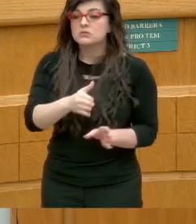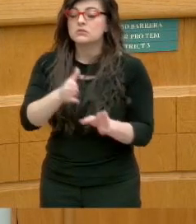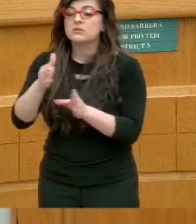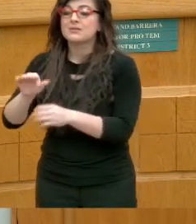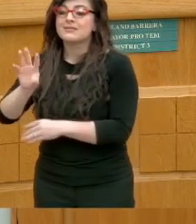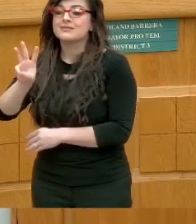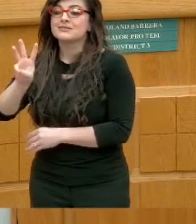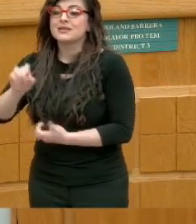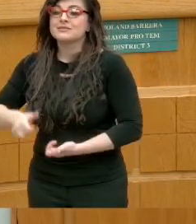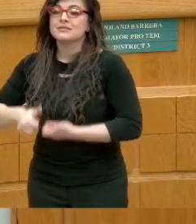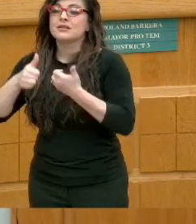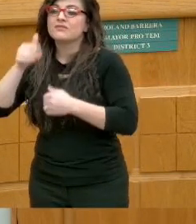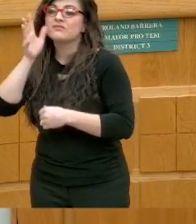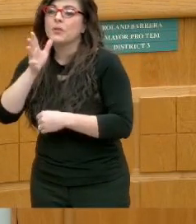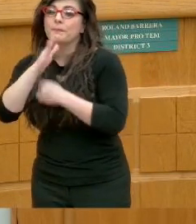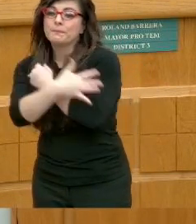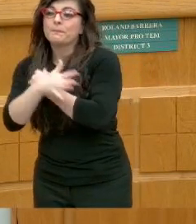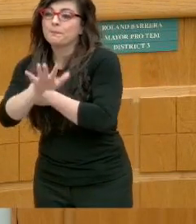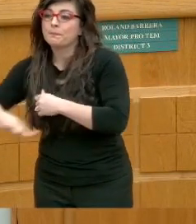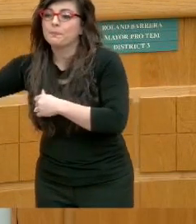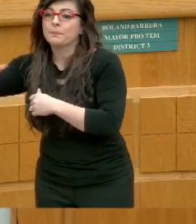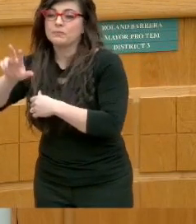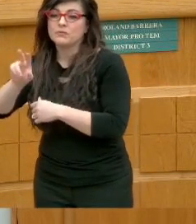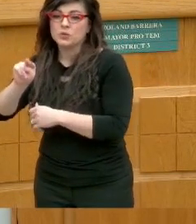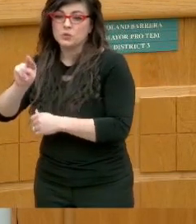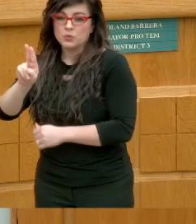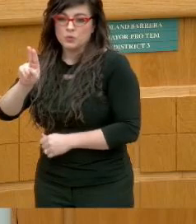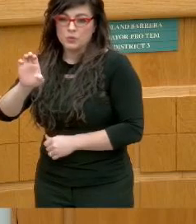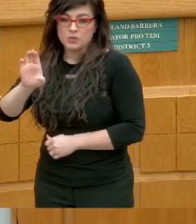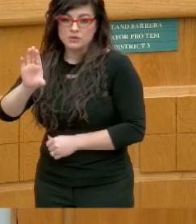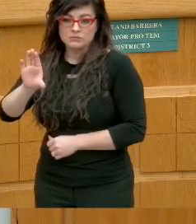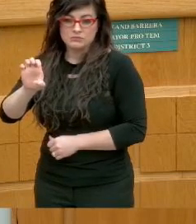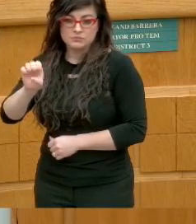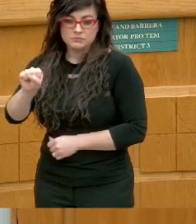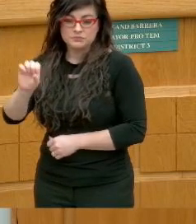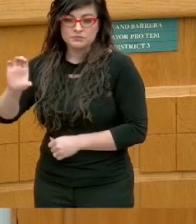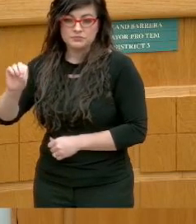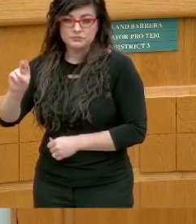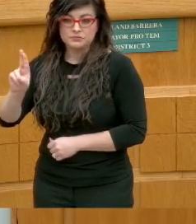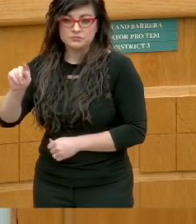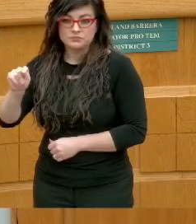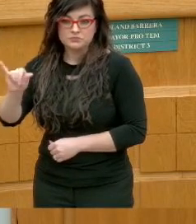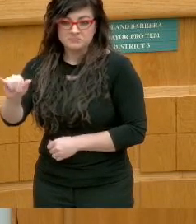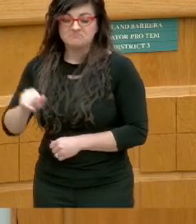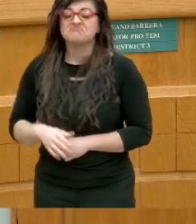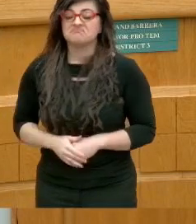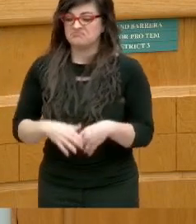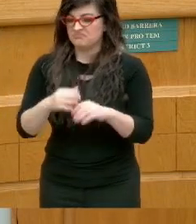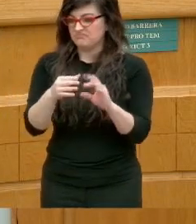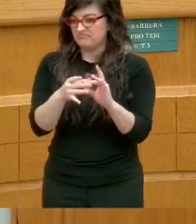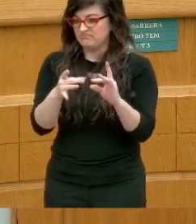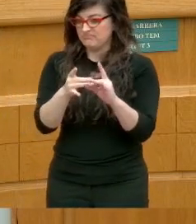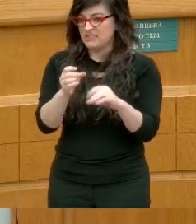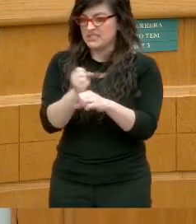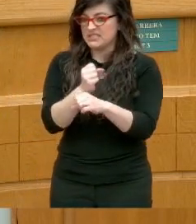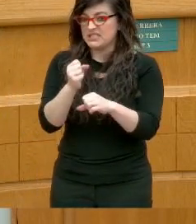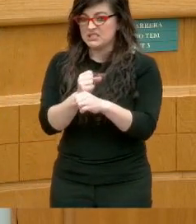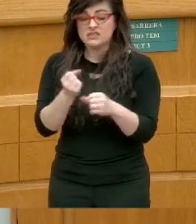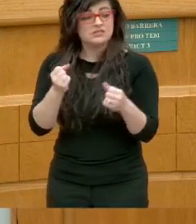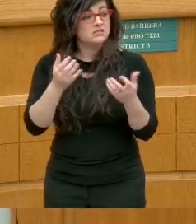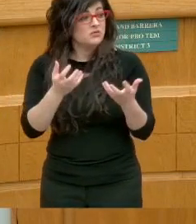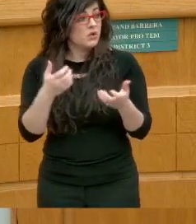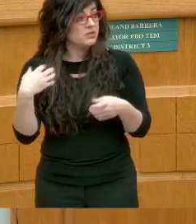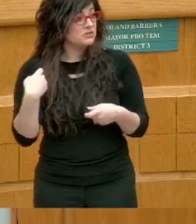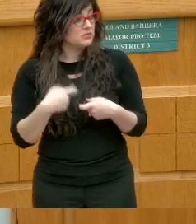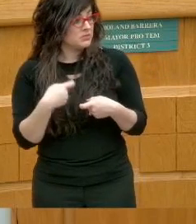rural Nueces County. Okay, so that's an update on the statistics. I'm going to talk about a few other things. Did you want to translate or keep going? Or?